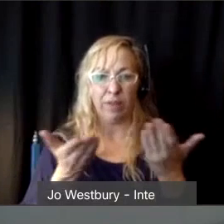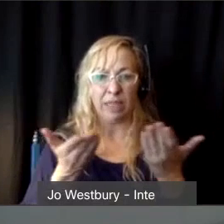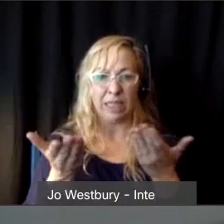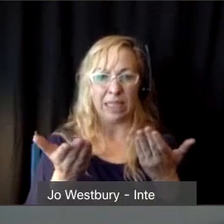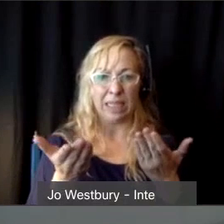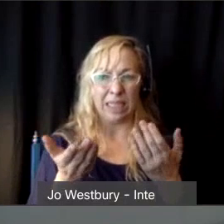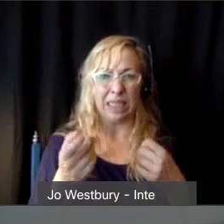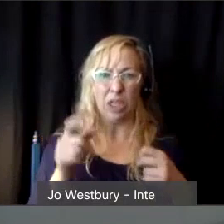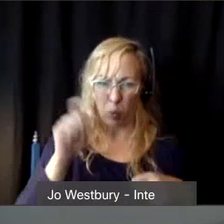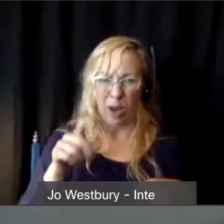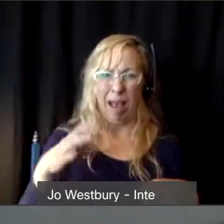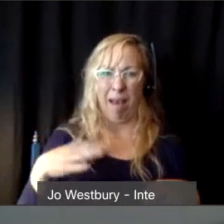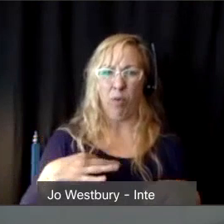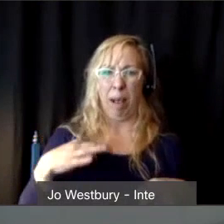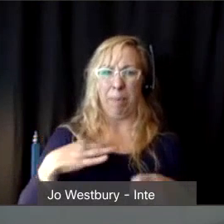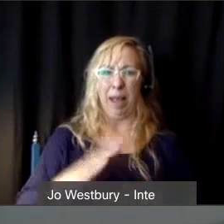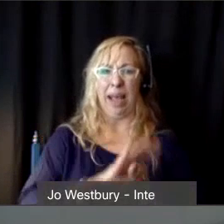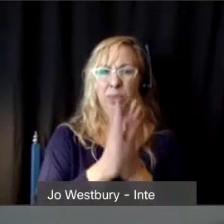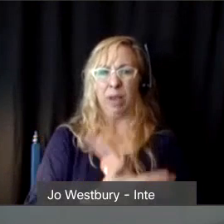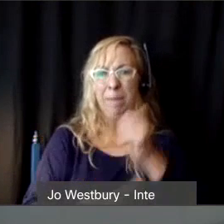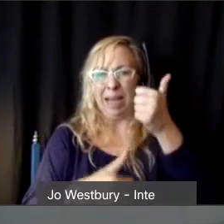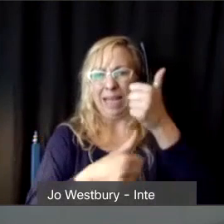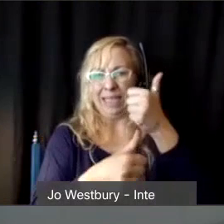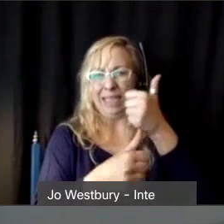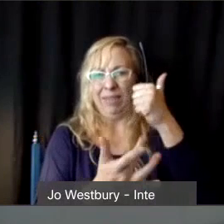assistive technology provider?